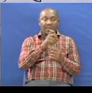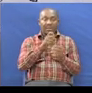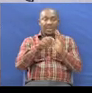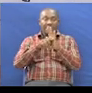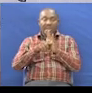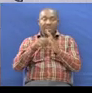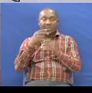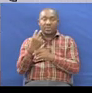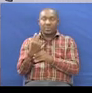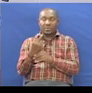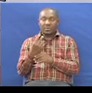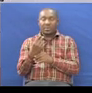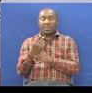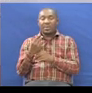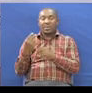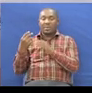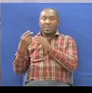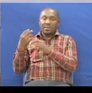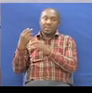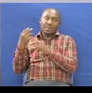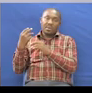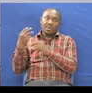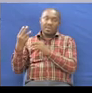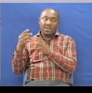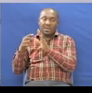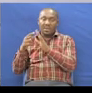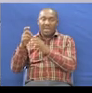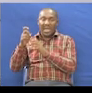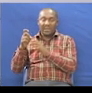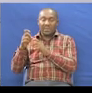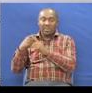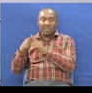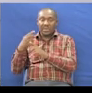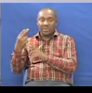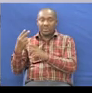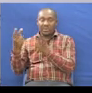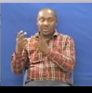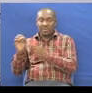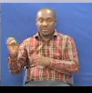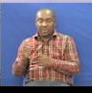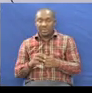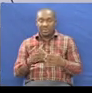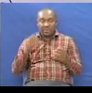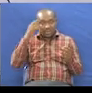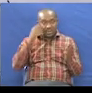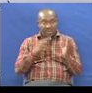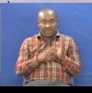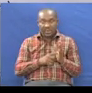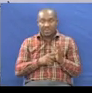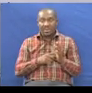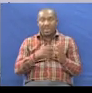2 and 3x plus 2, that is equal to 0, of which 3x minus 2 is equal to